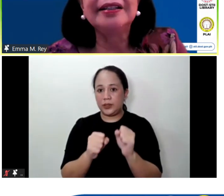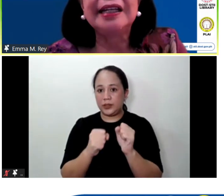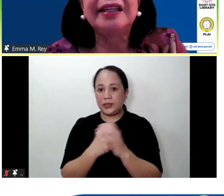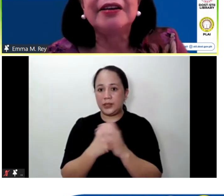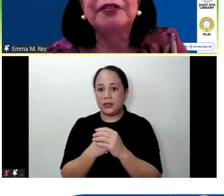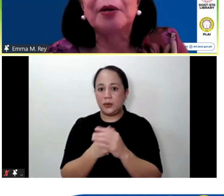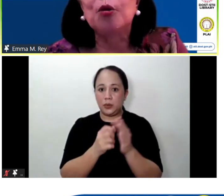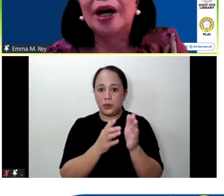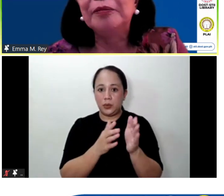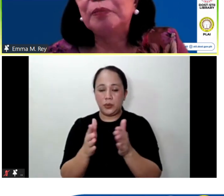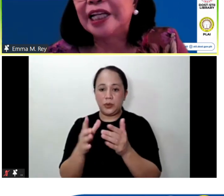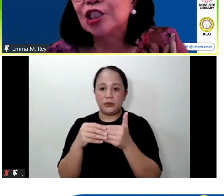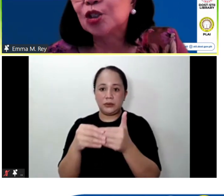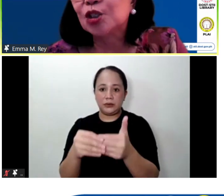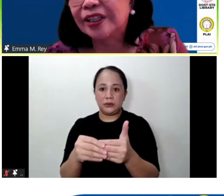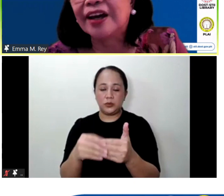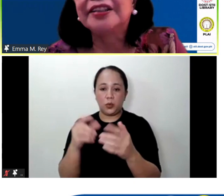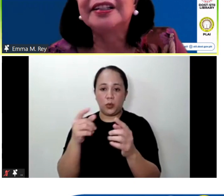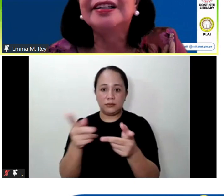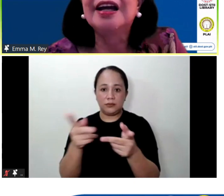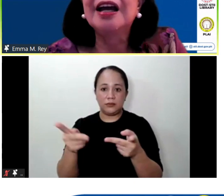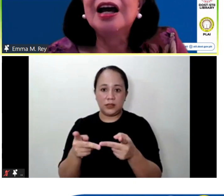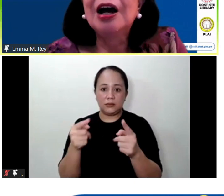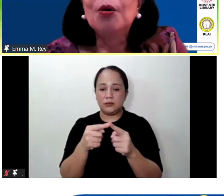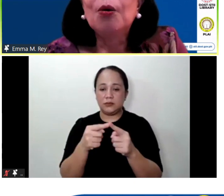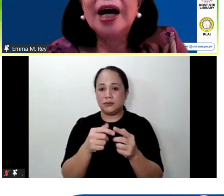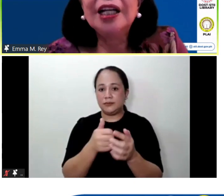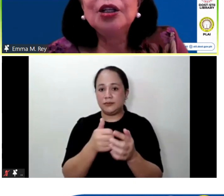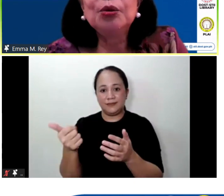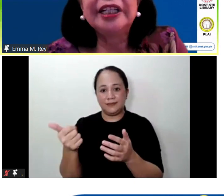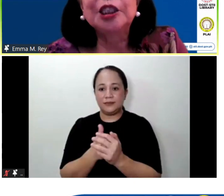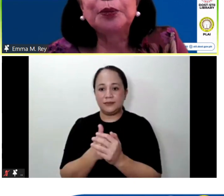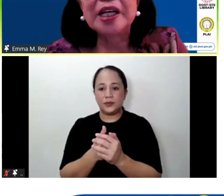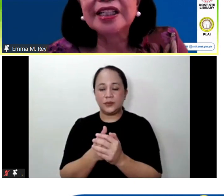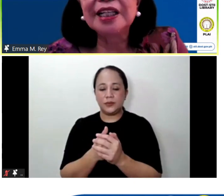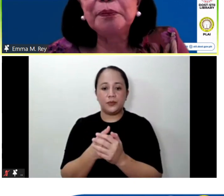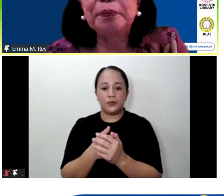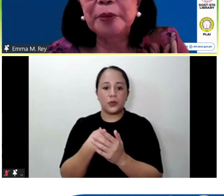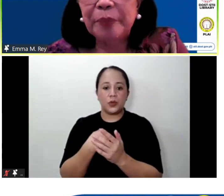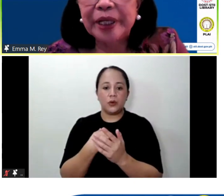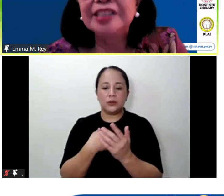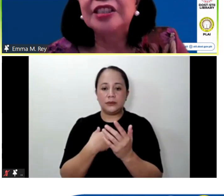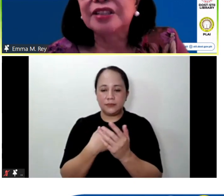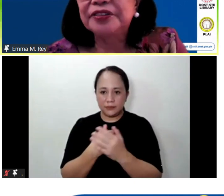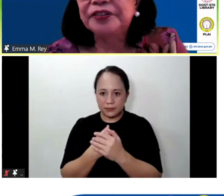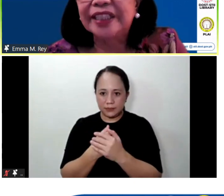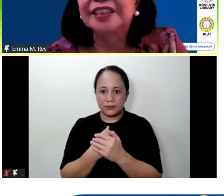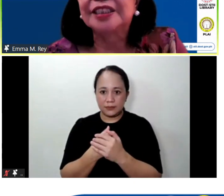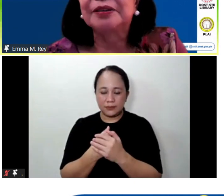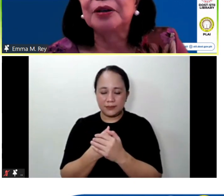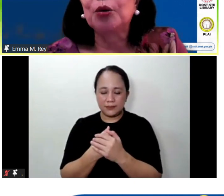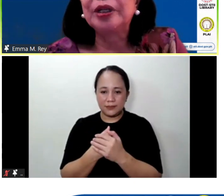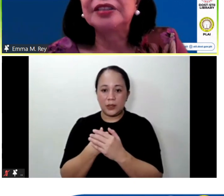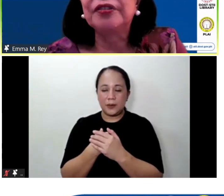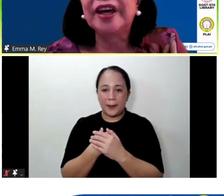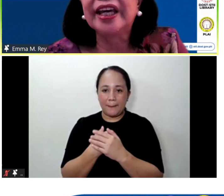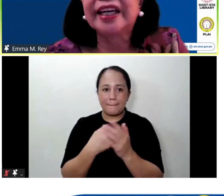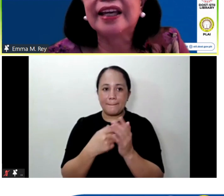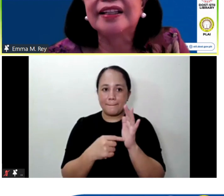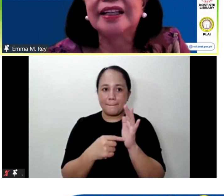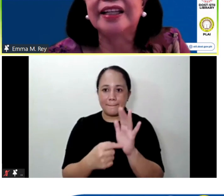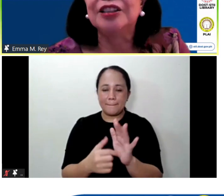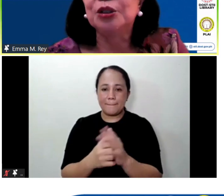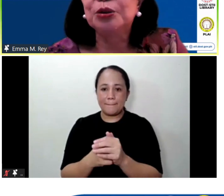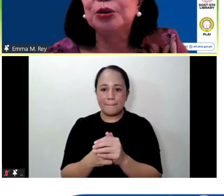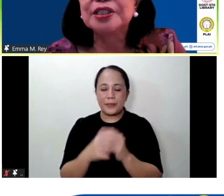way leading from one place to another, one with a specially prepared surface which